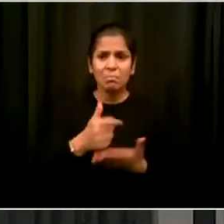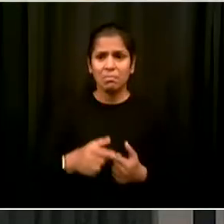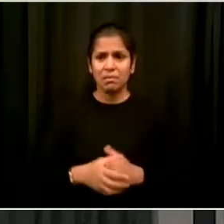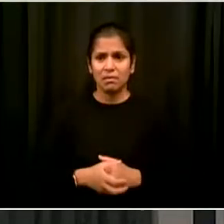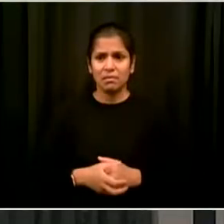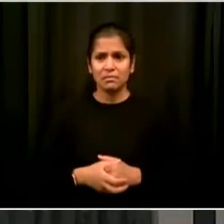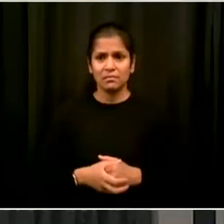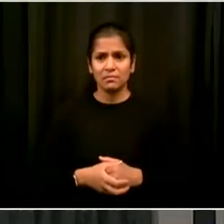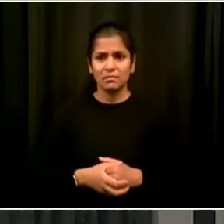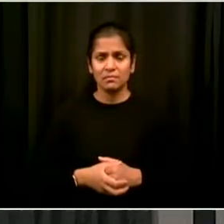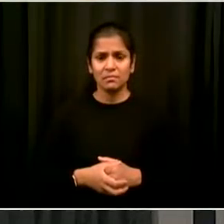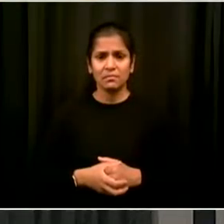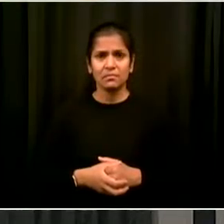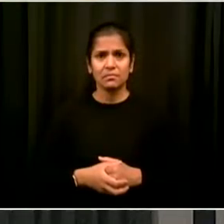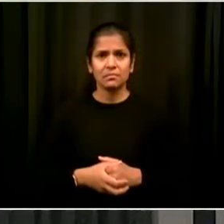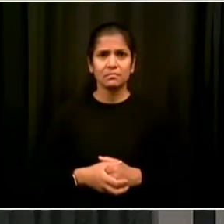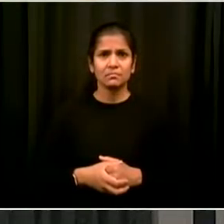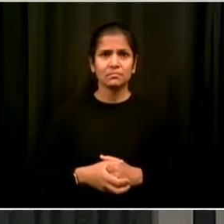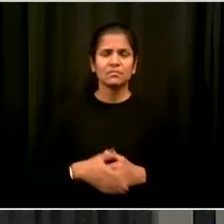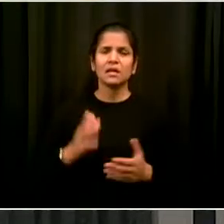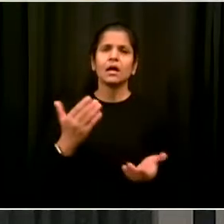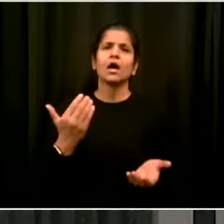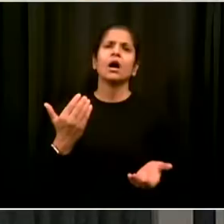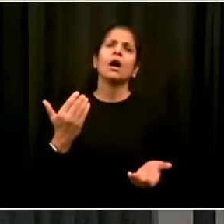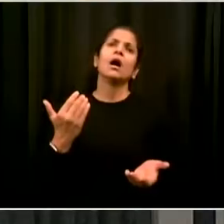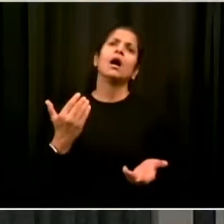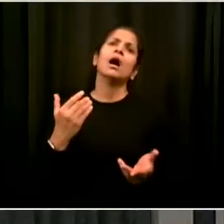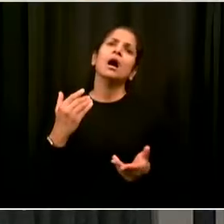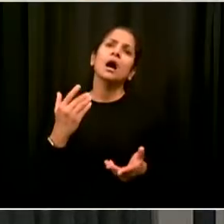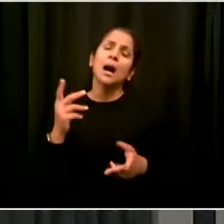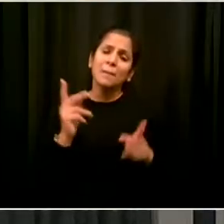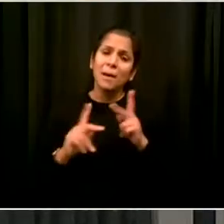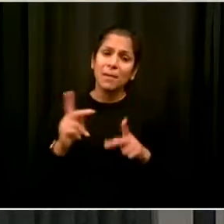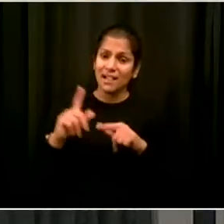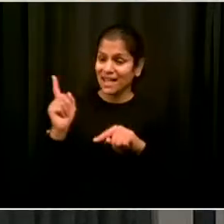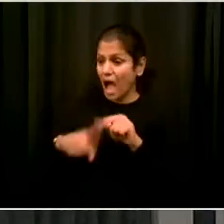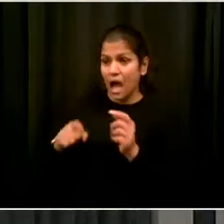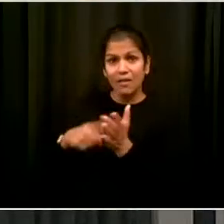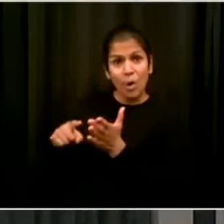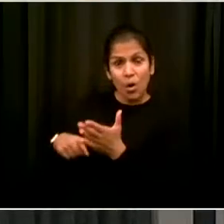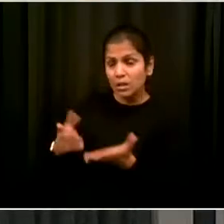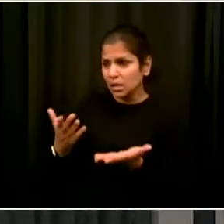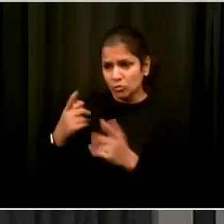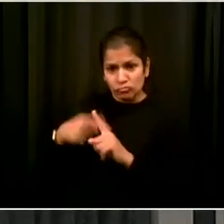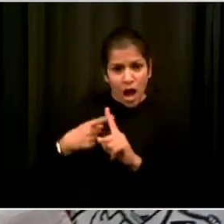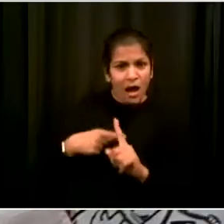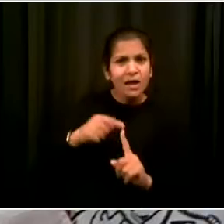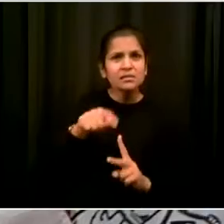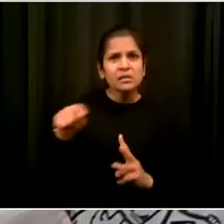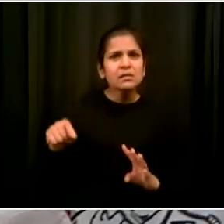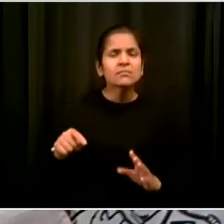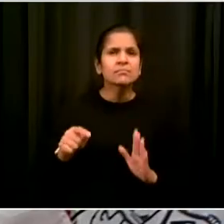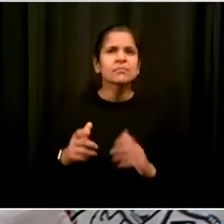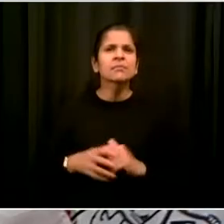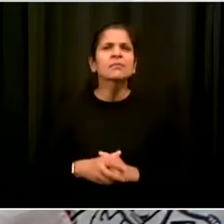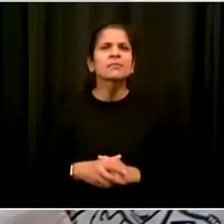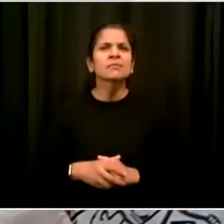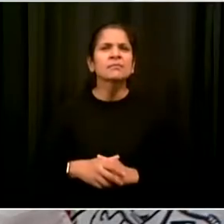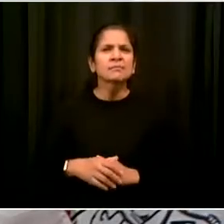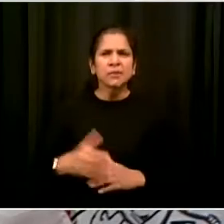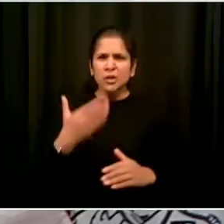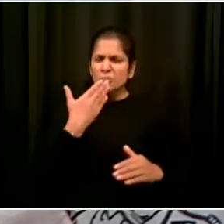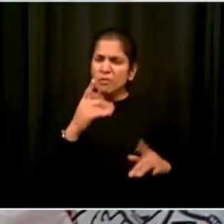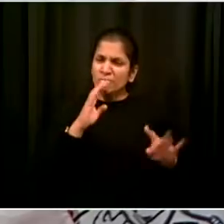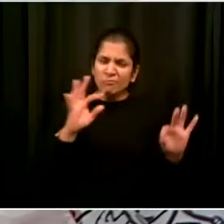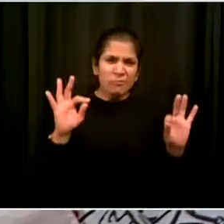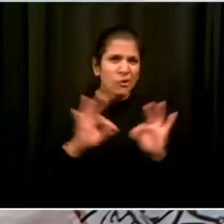not, also the homeowner? Yes, Abu, such an important question. Listen, first